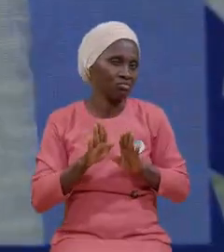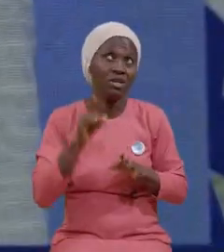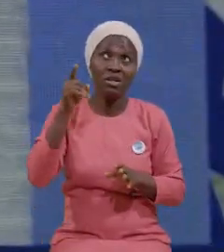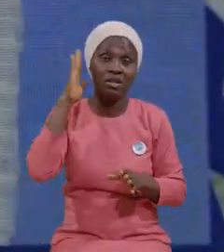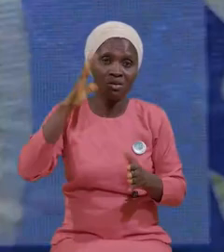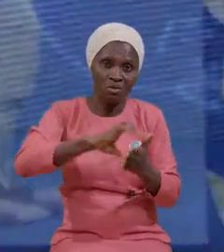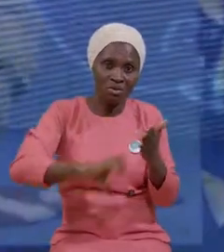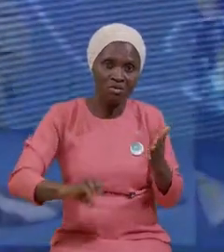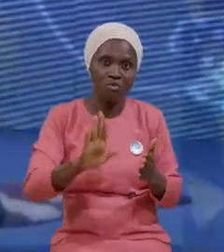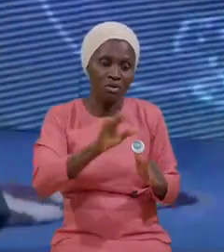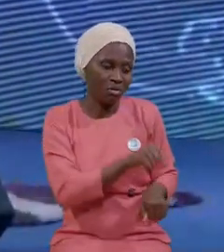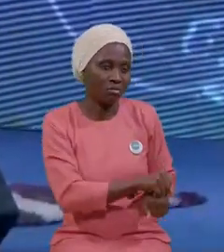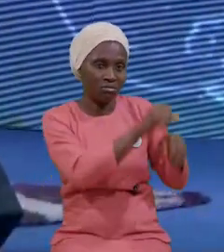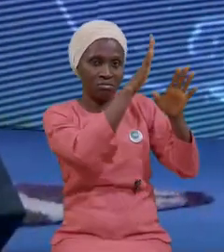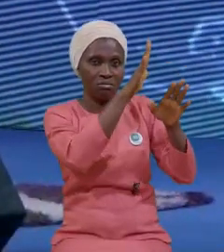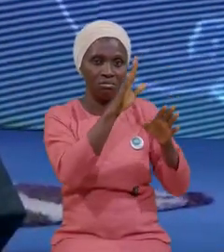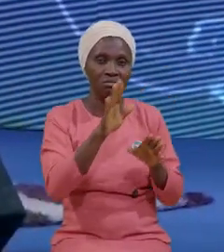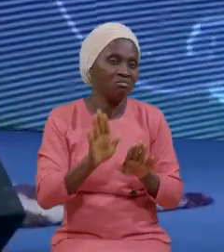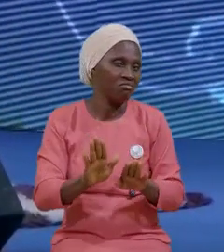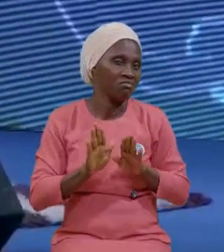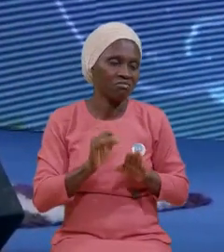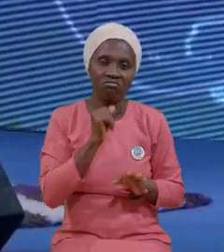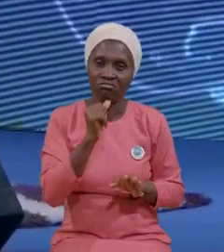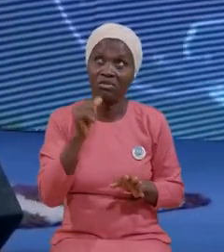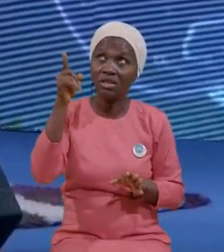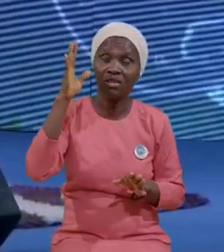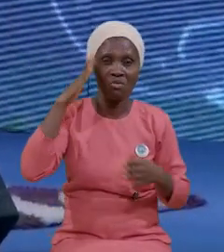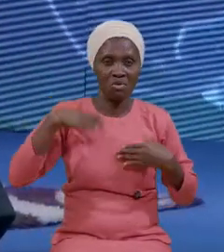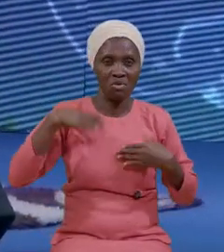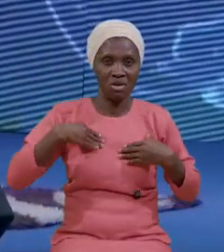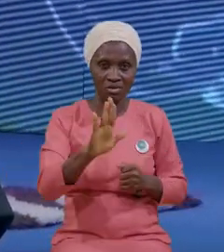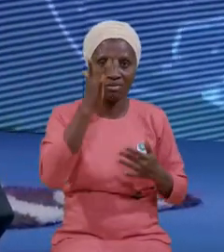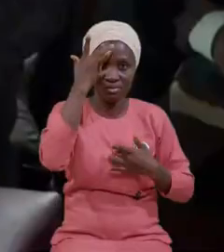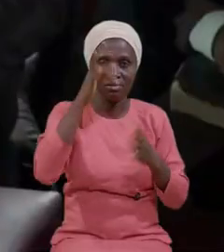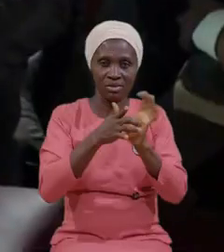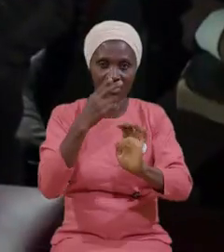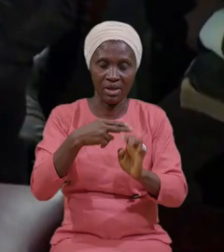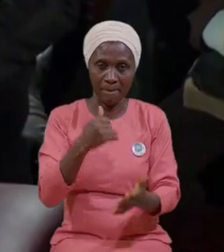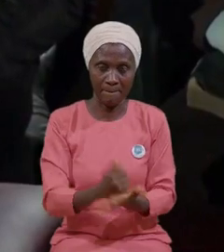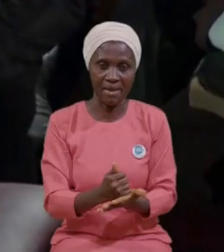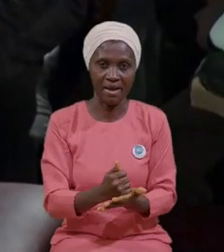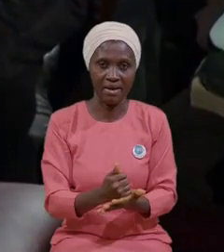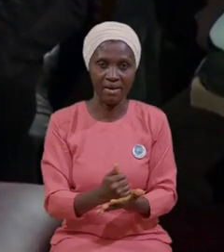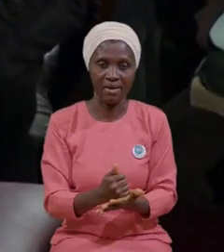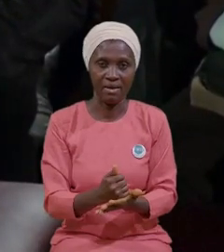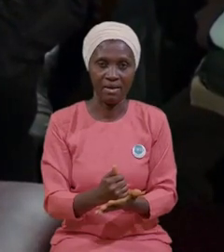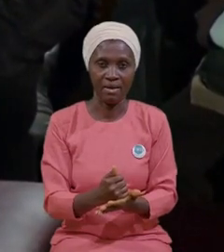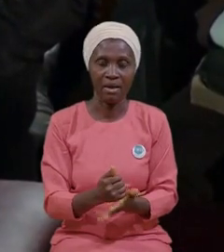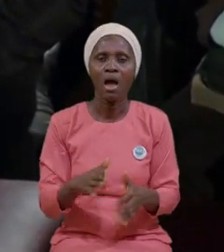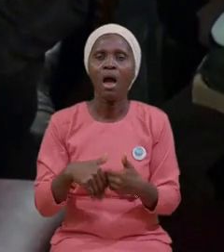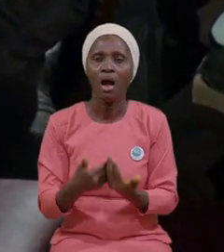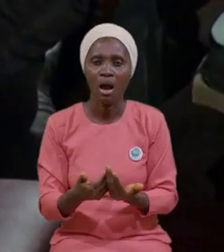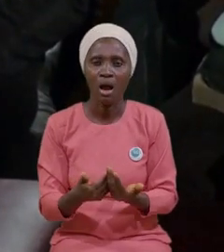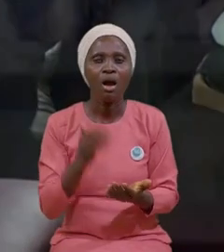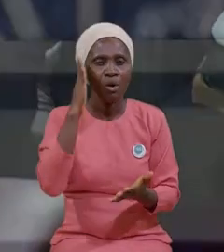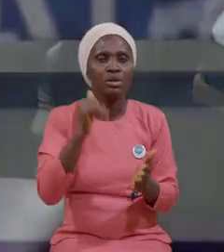mountain. Fear not, it will heal your sickness. How will that